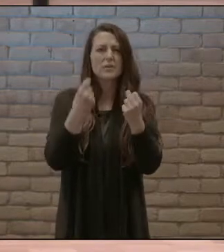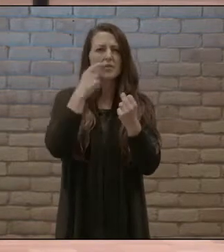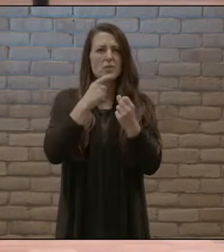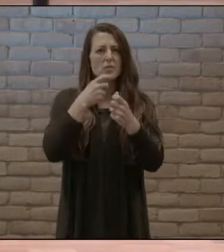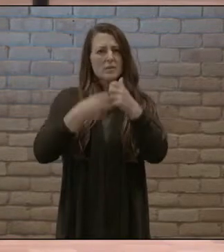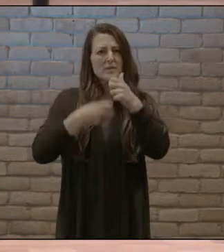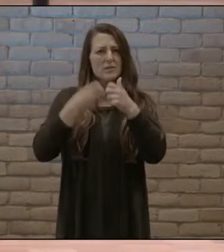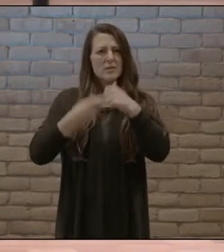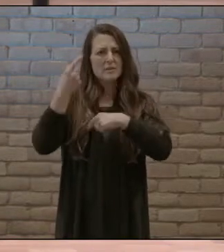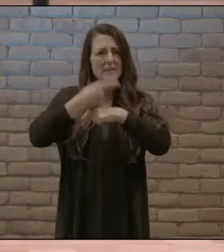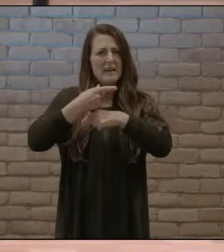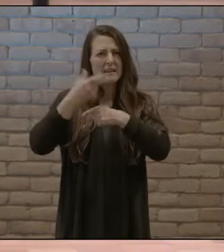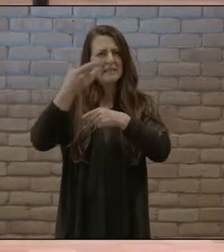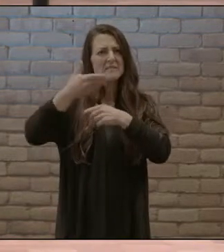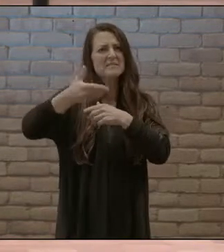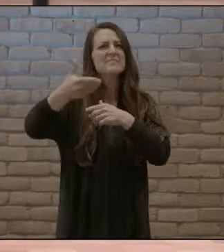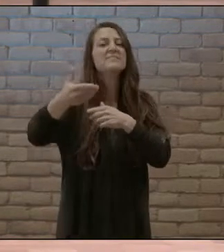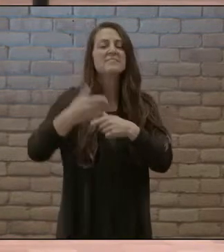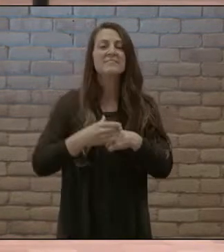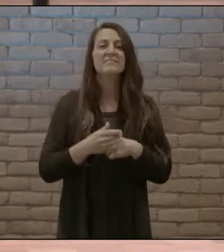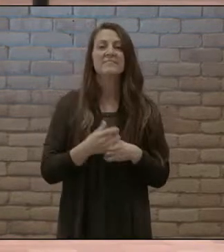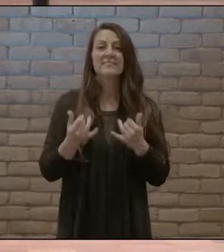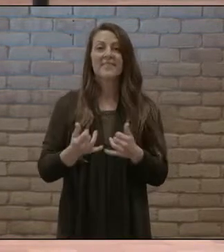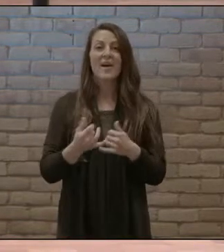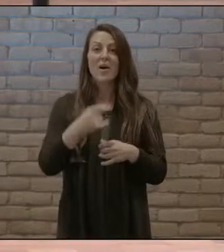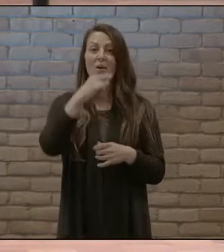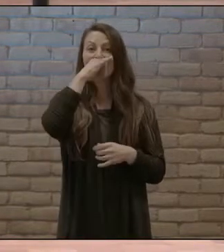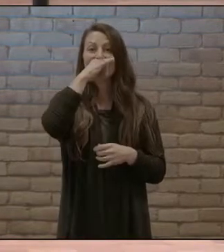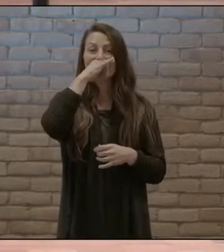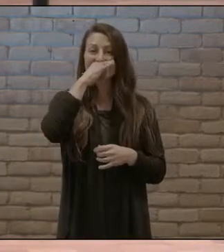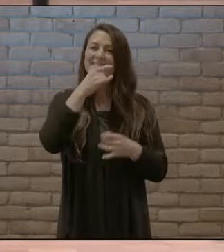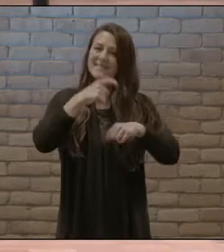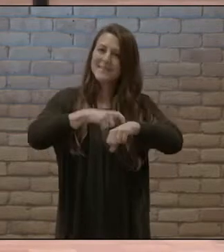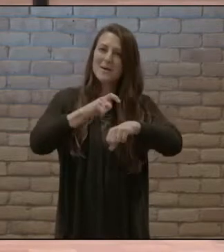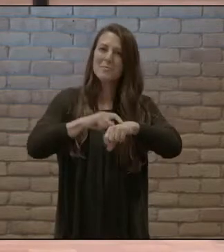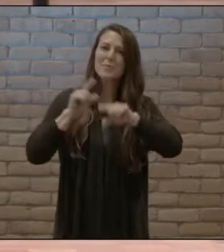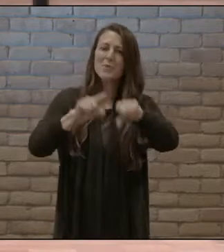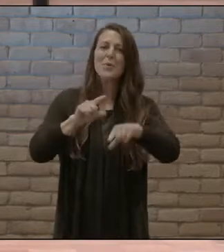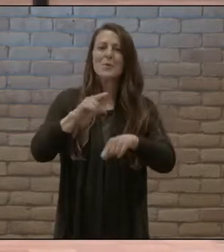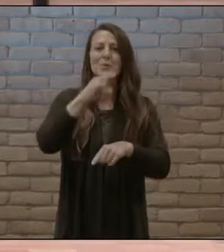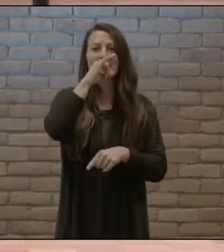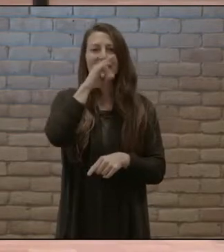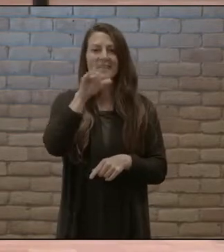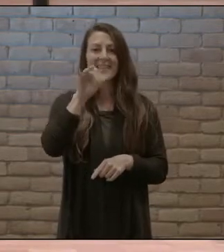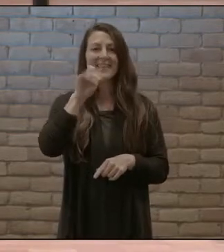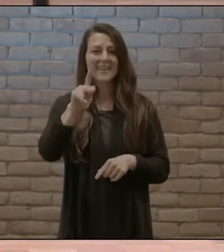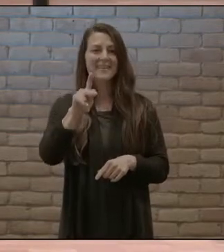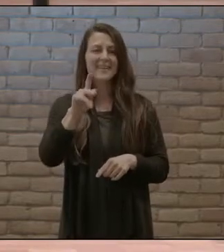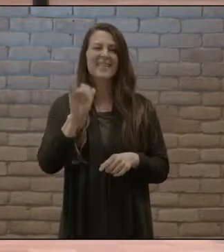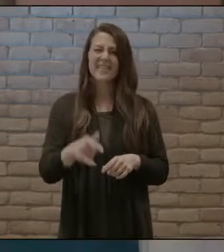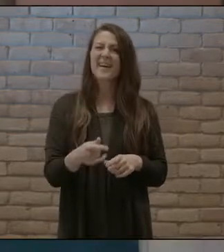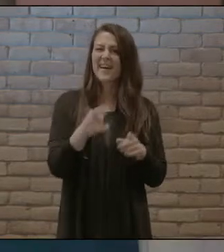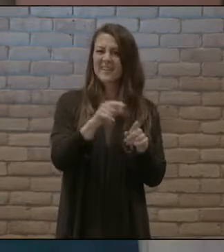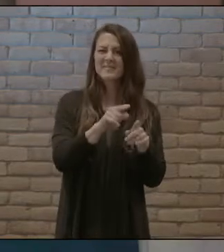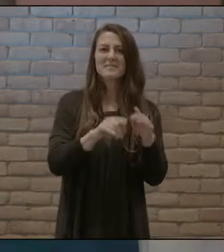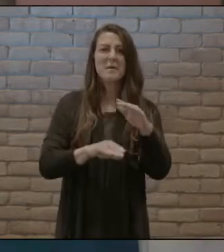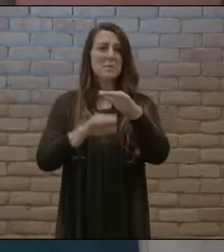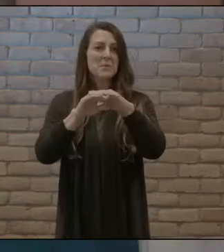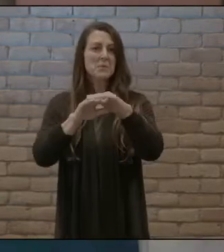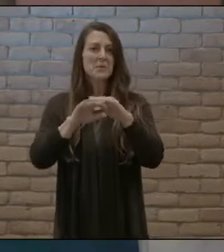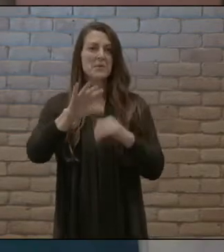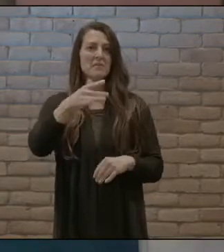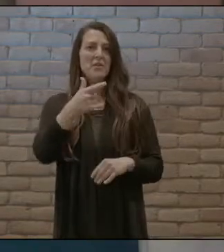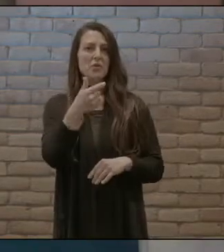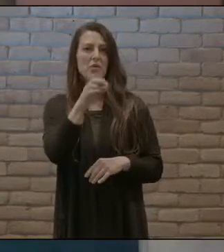through. Kids, it is time to head off to Kids Link. This is for those of you who are up to about fifth grade. You know the drill. Take out your